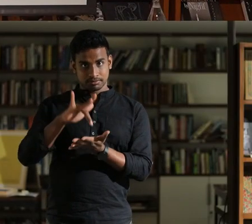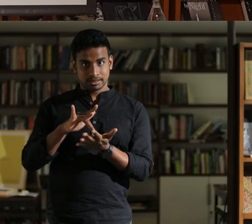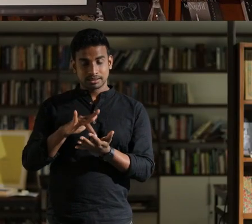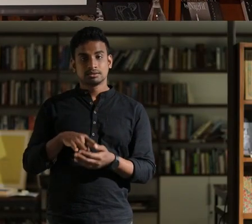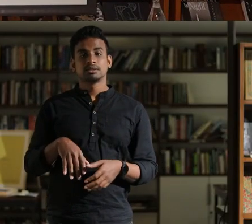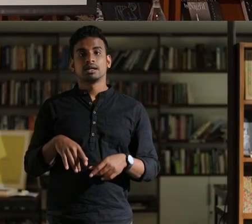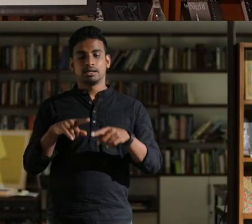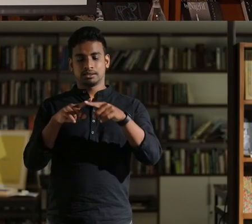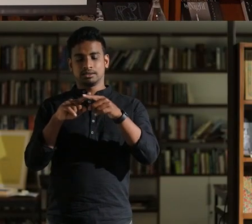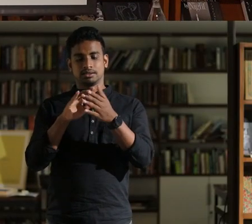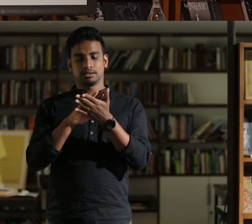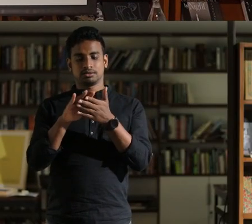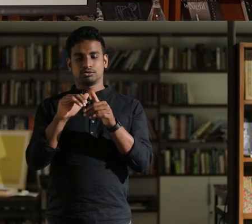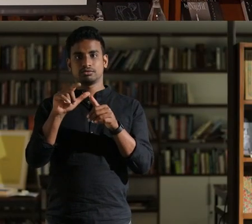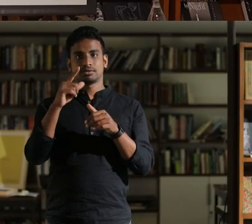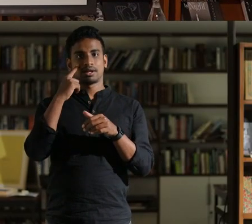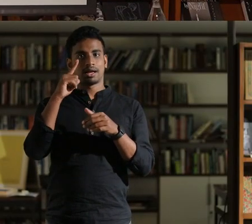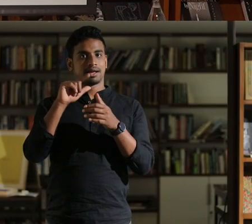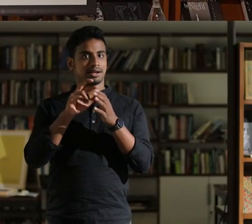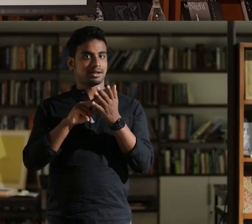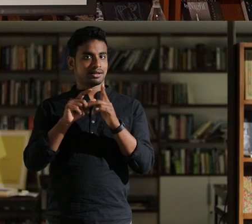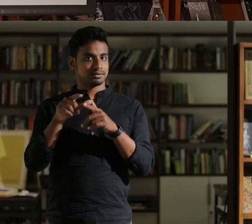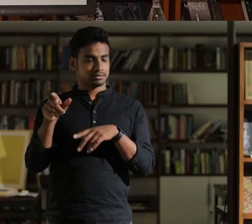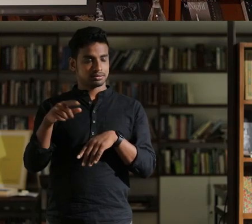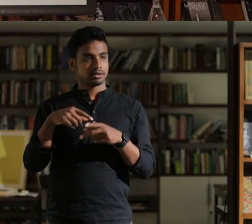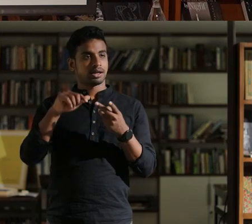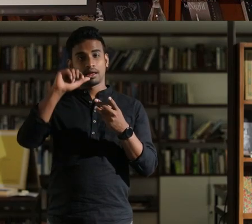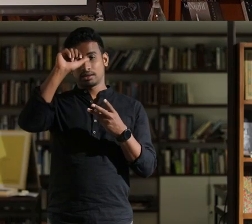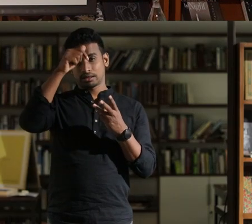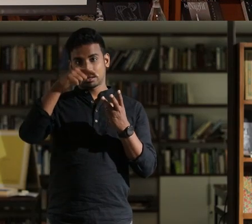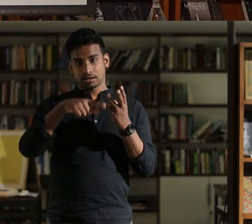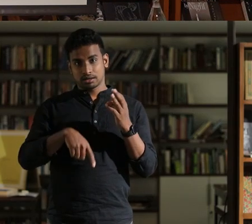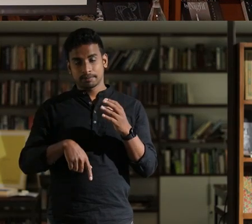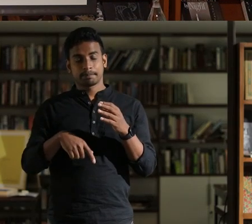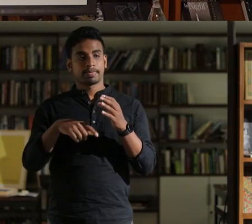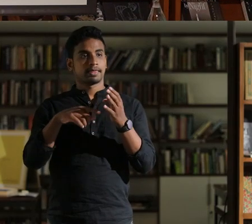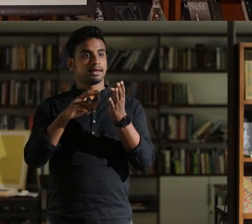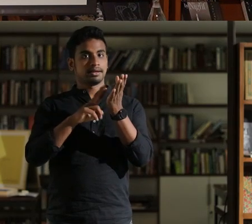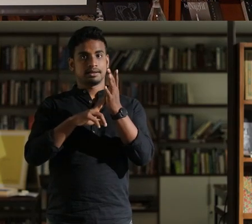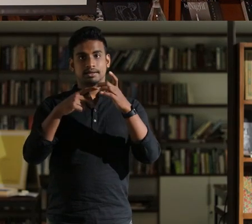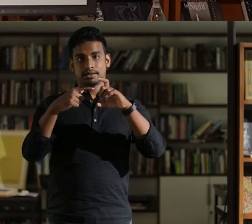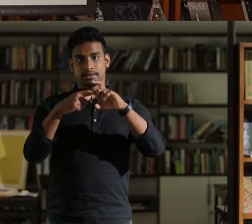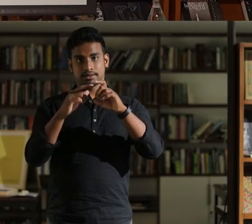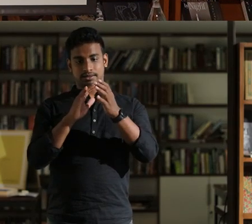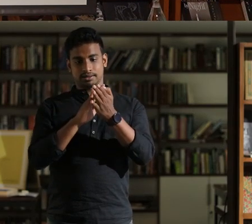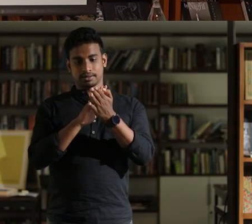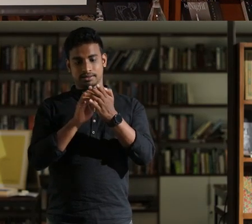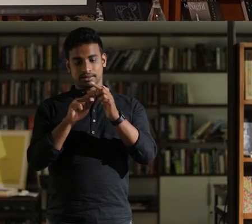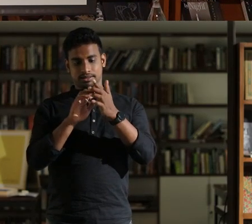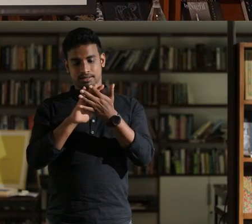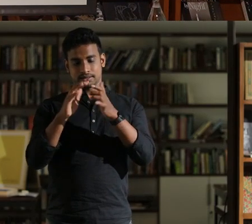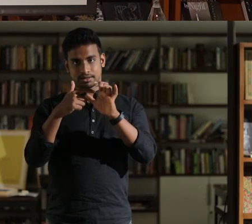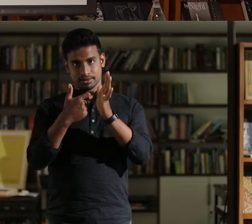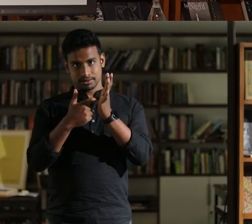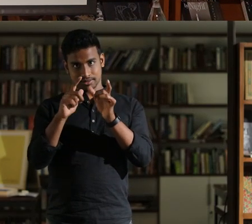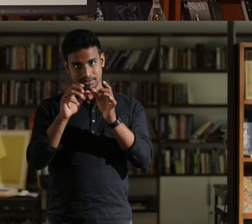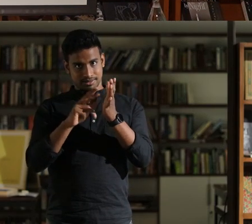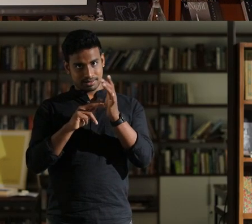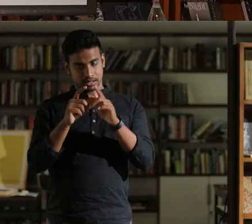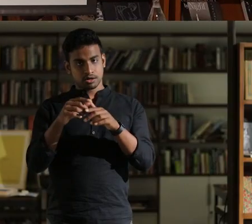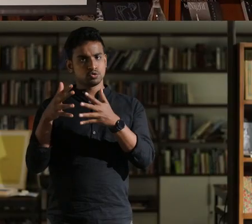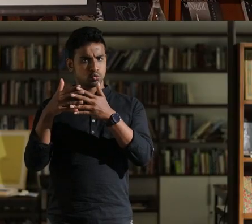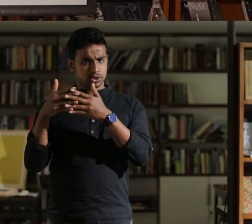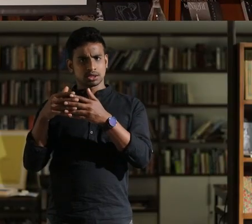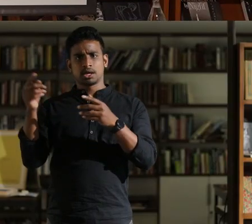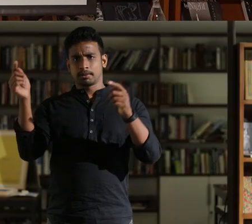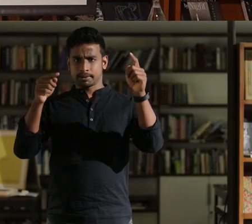Myanmar, Thailand. I was there from India, somebody from the Netherlands, somebody from the US, but essentially it was people